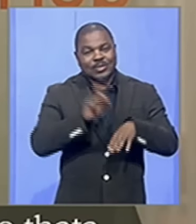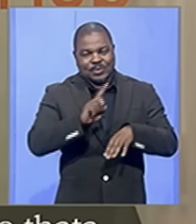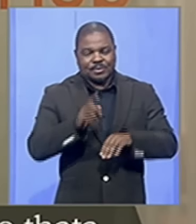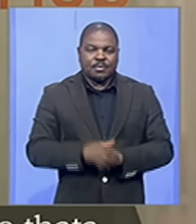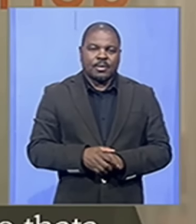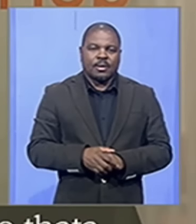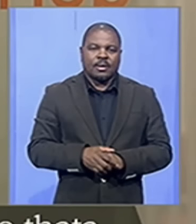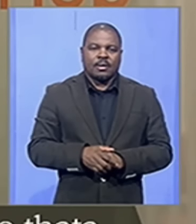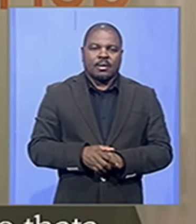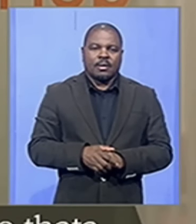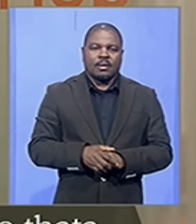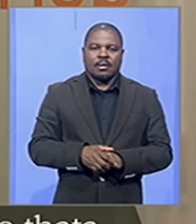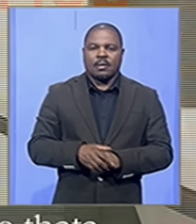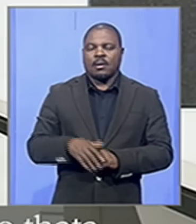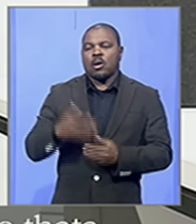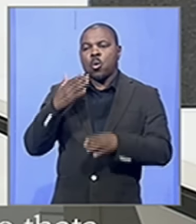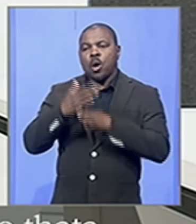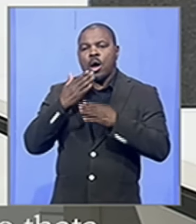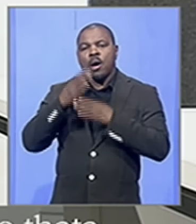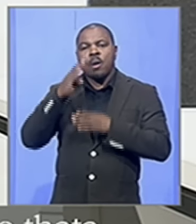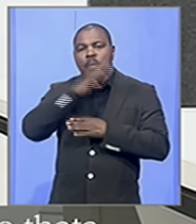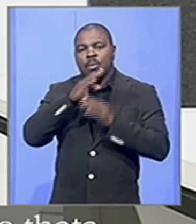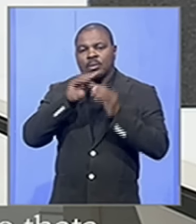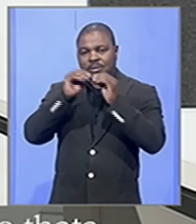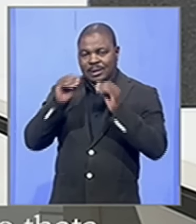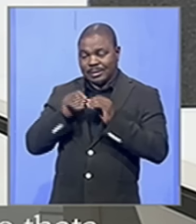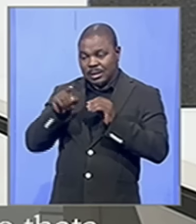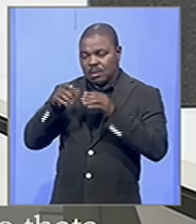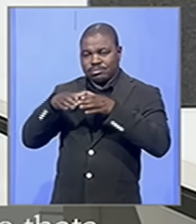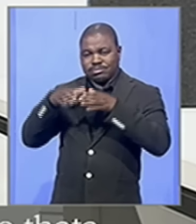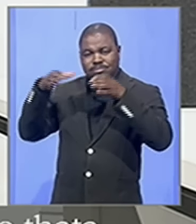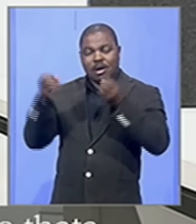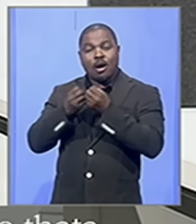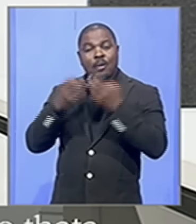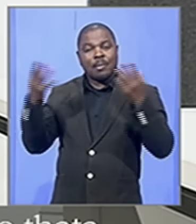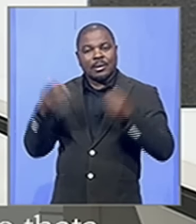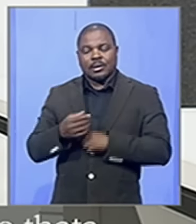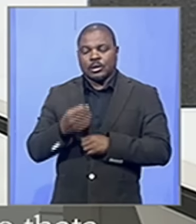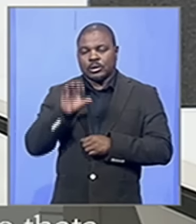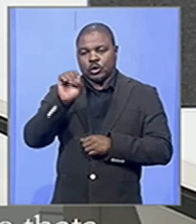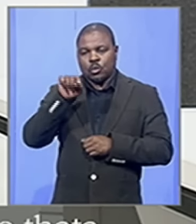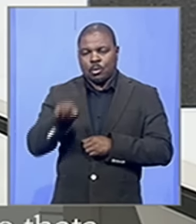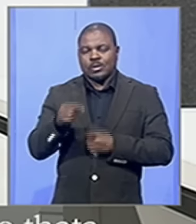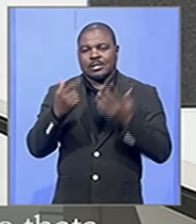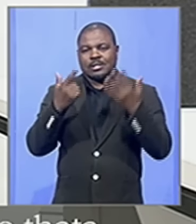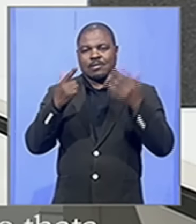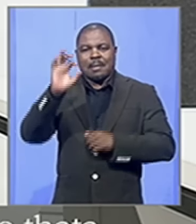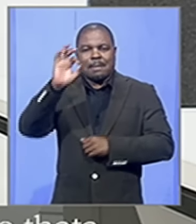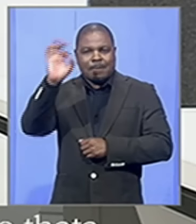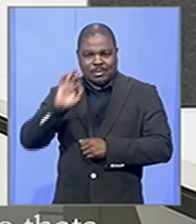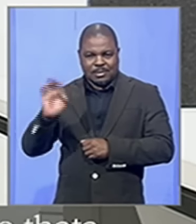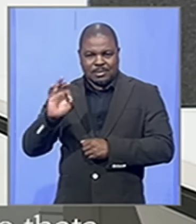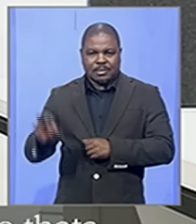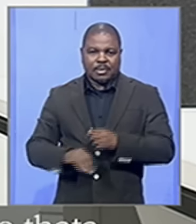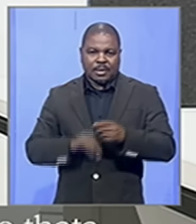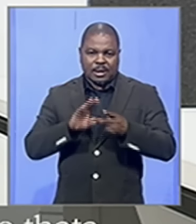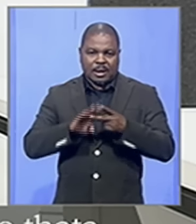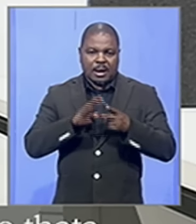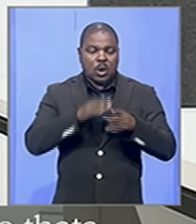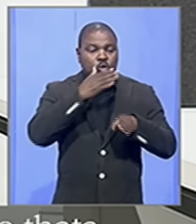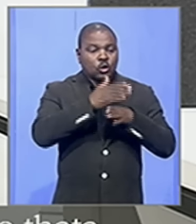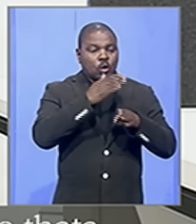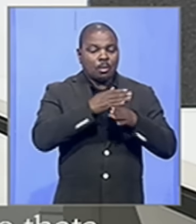se atolositsweng sa botlhoka tiro mo kotareng ya bobedi se thatogile ka diperesente di le fela 0.7. Tlhatlogo ya botlhoka tiro